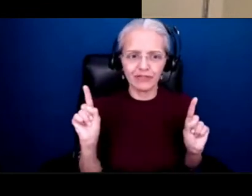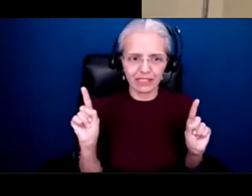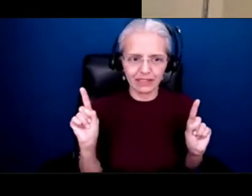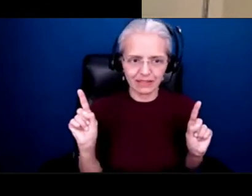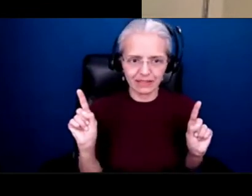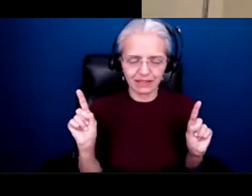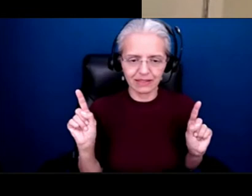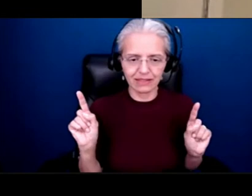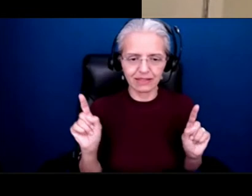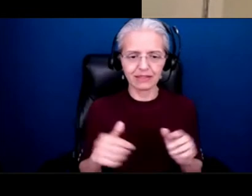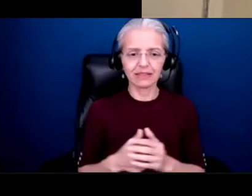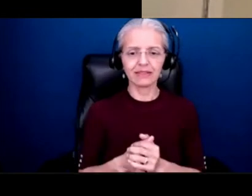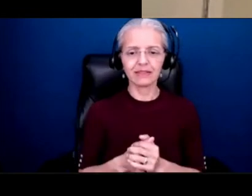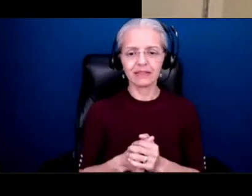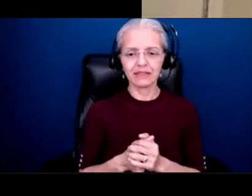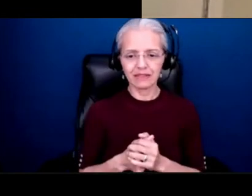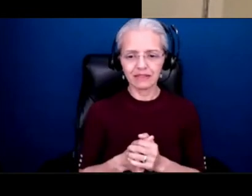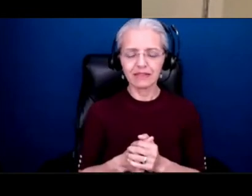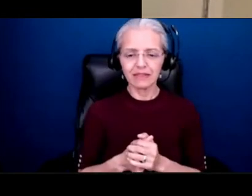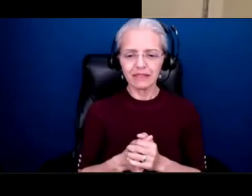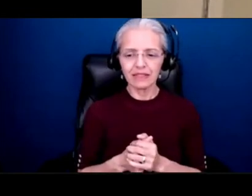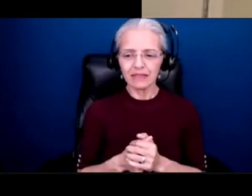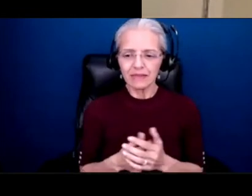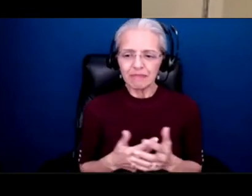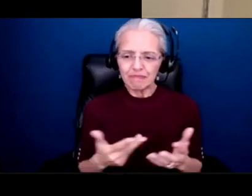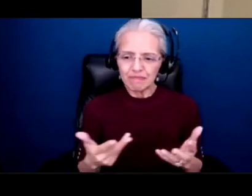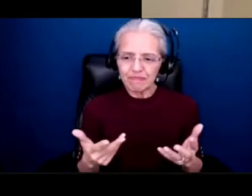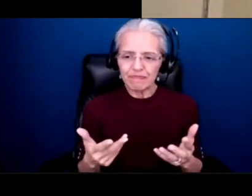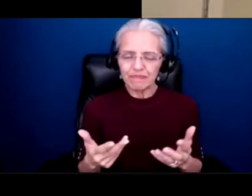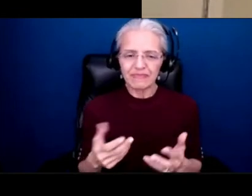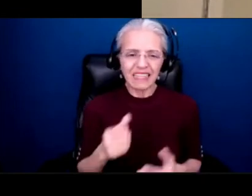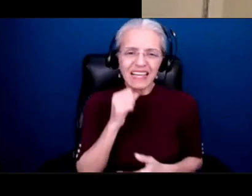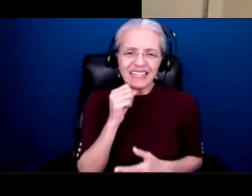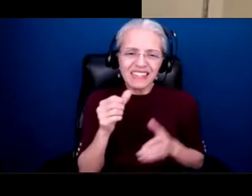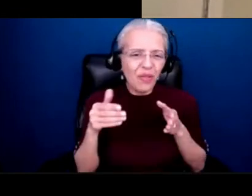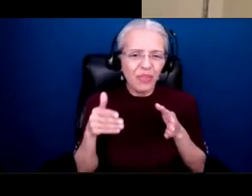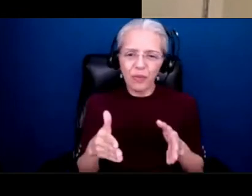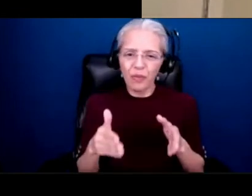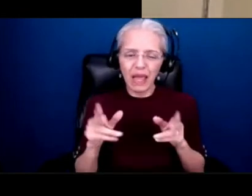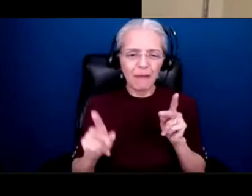difference in a lot of different ways, right? Not just about the way people,